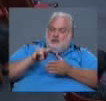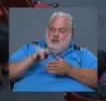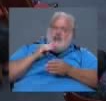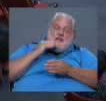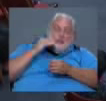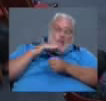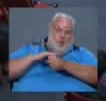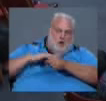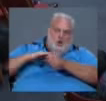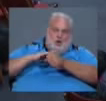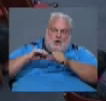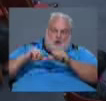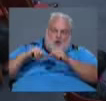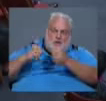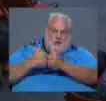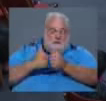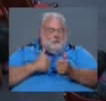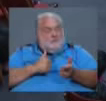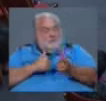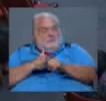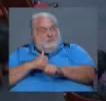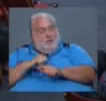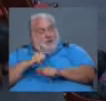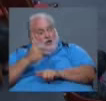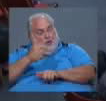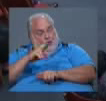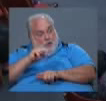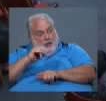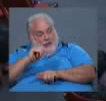notified. How about Granite Mountain?